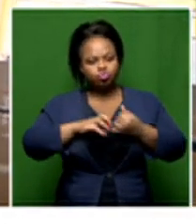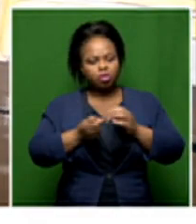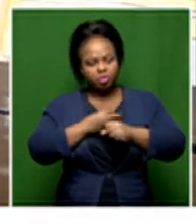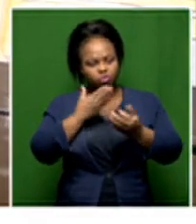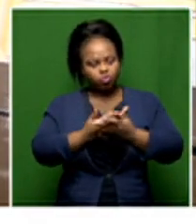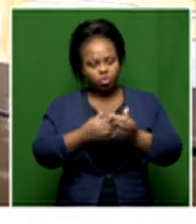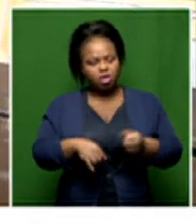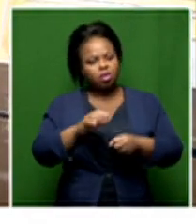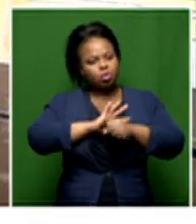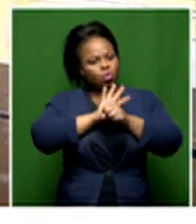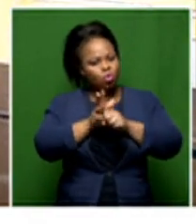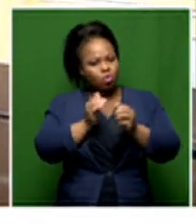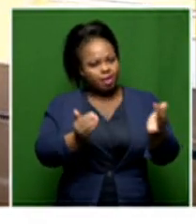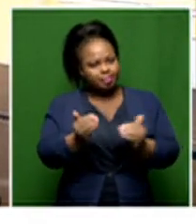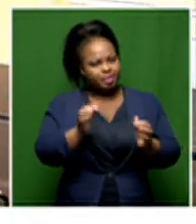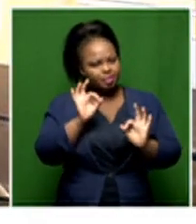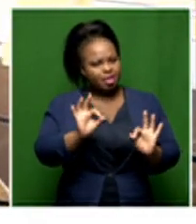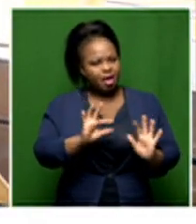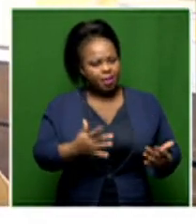current pandemic situation?